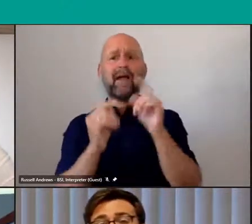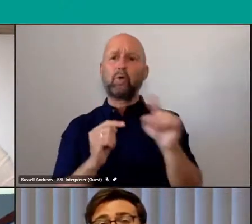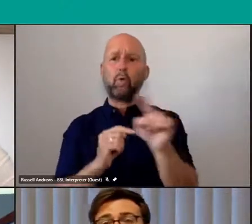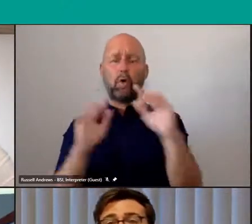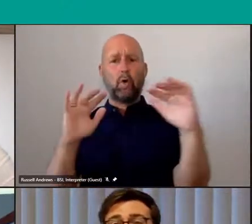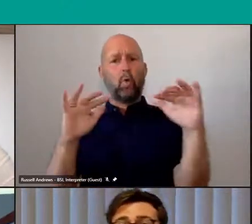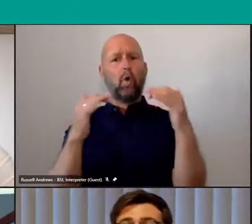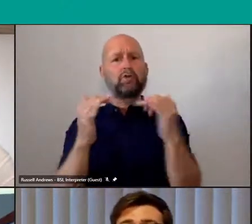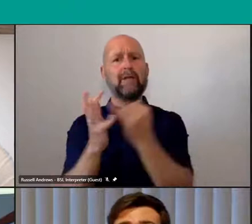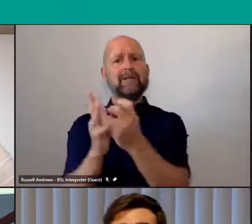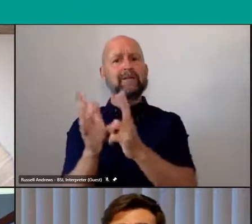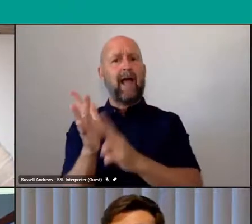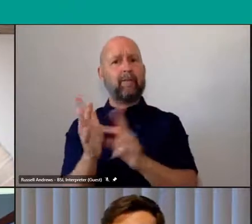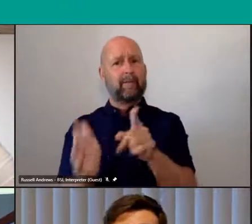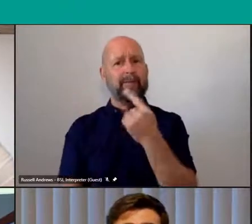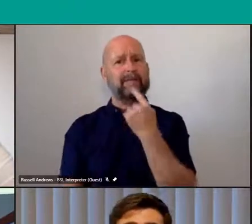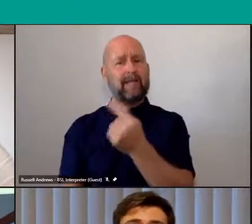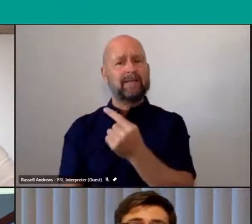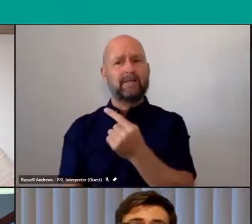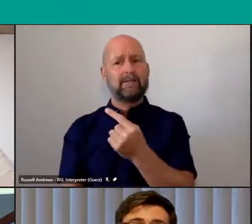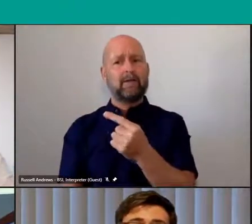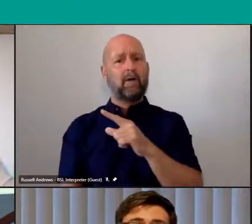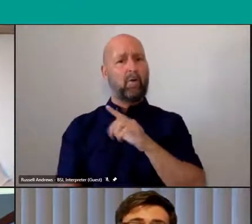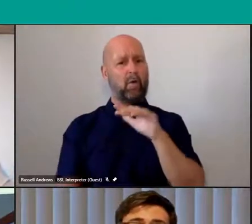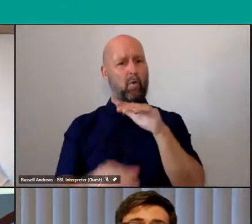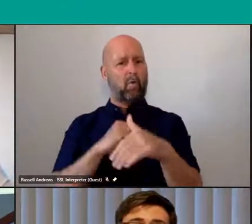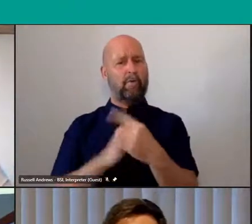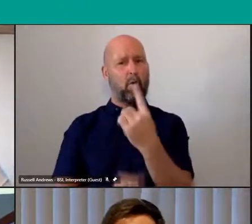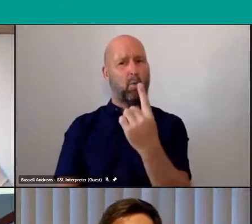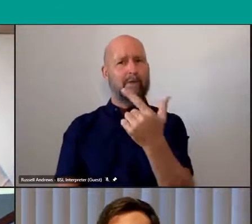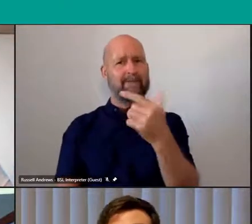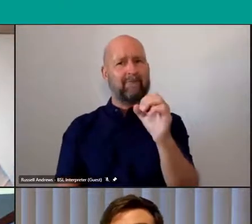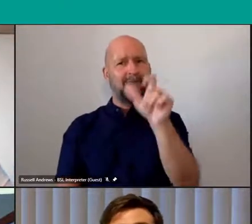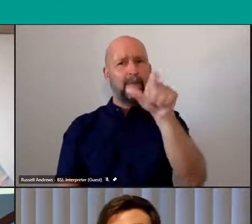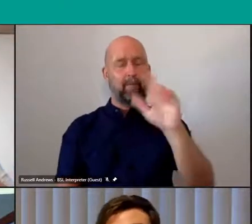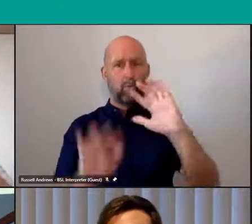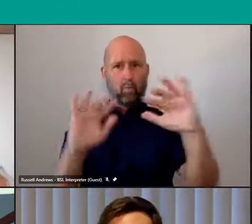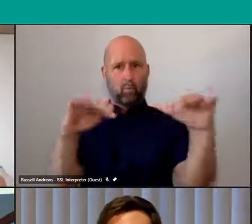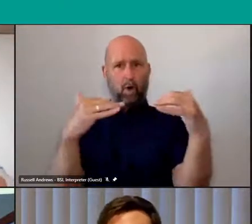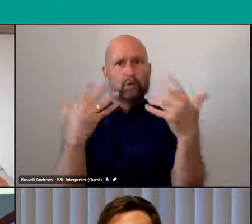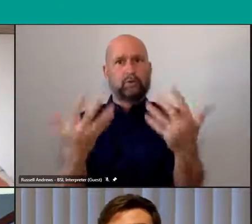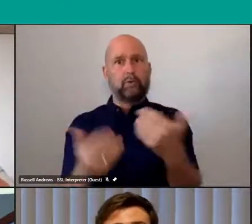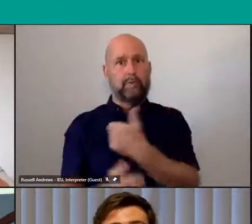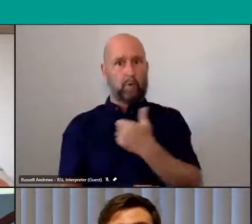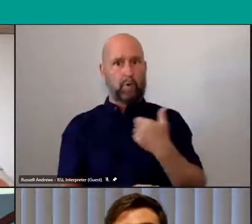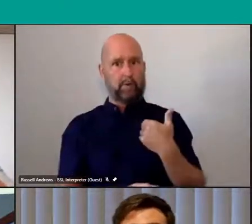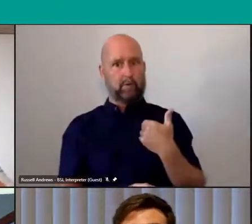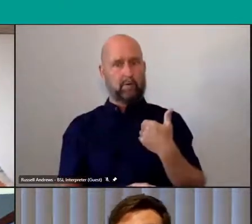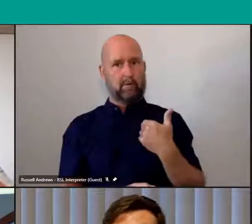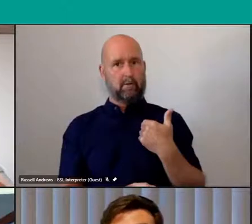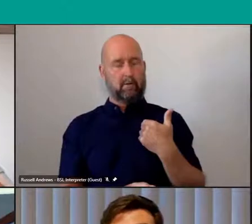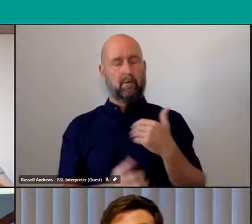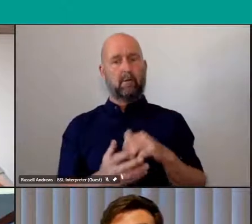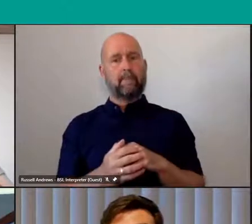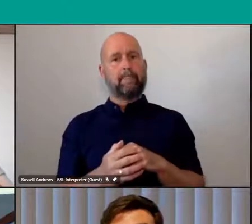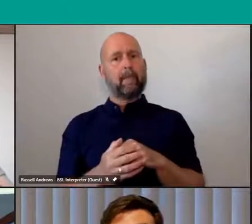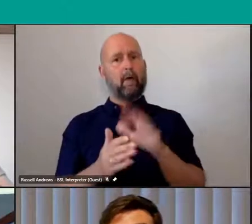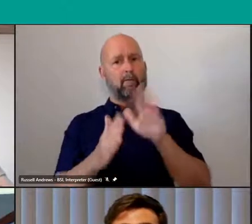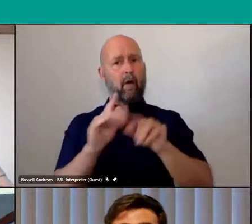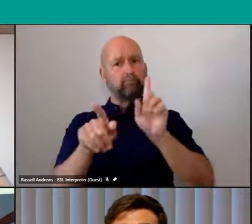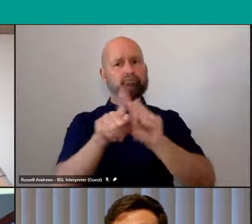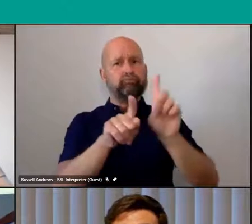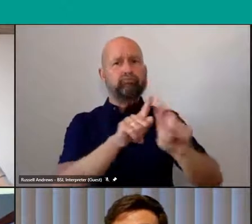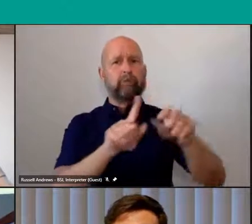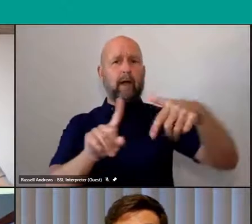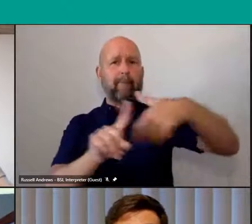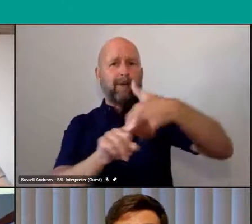As Simon said, there's almost 170 people here on this call this morning from all walks of life